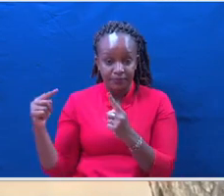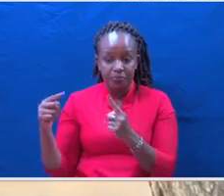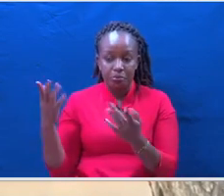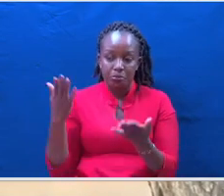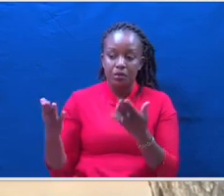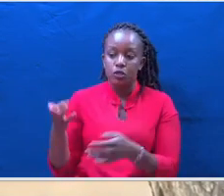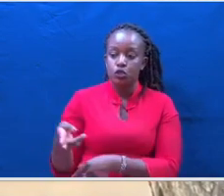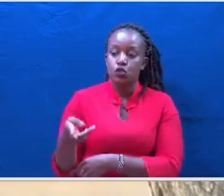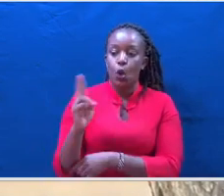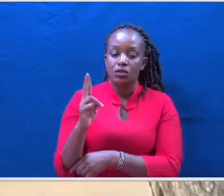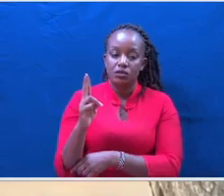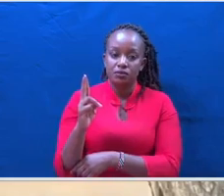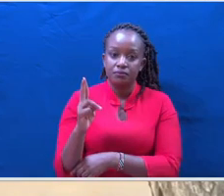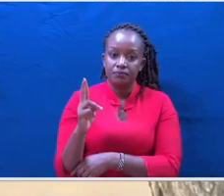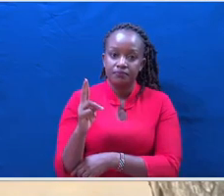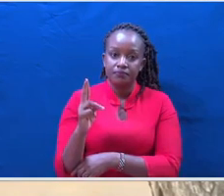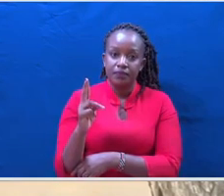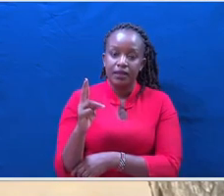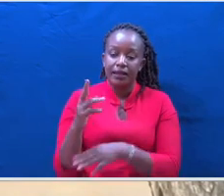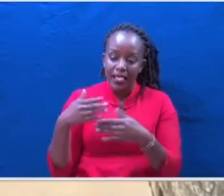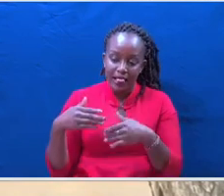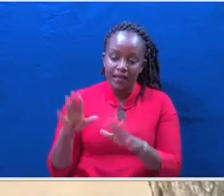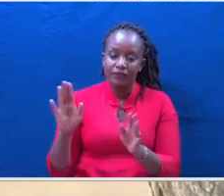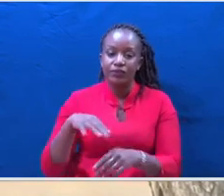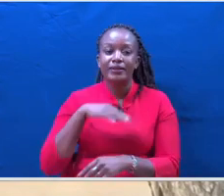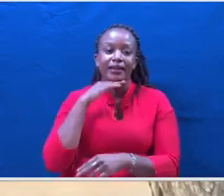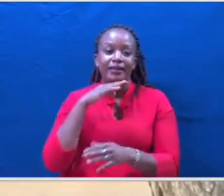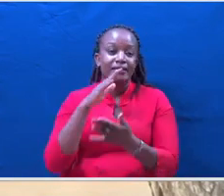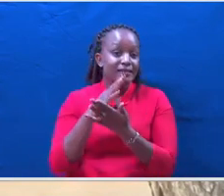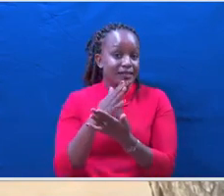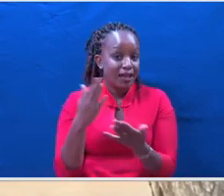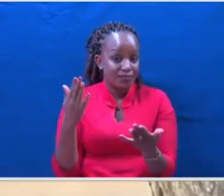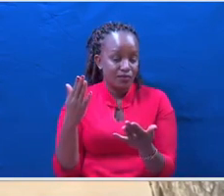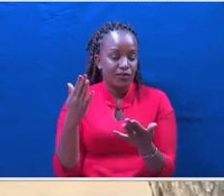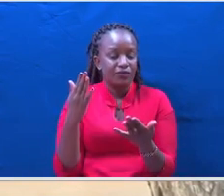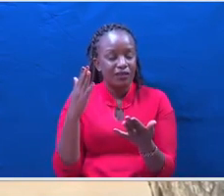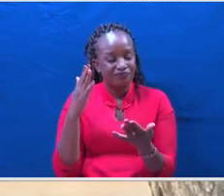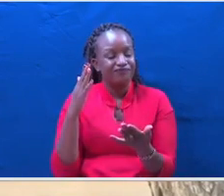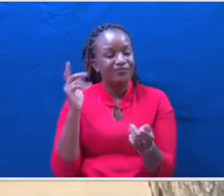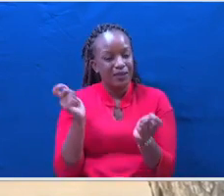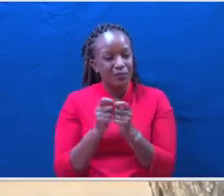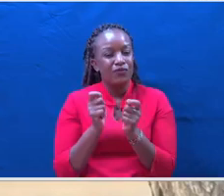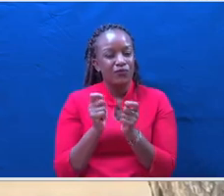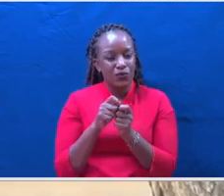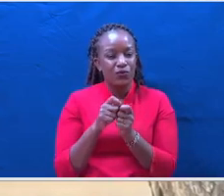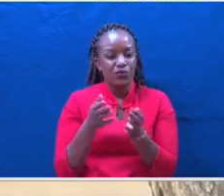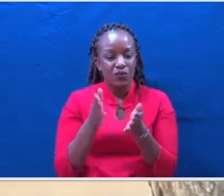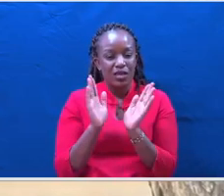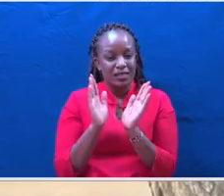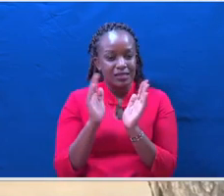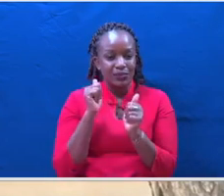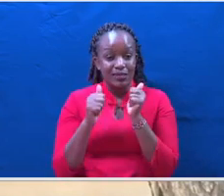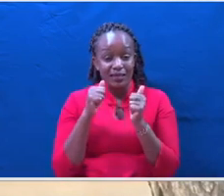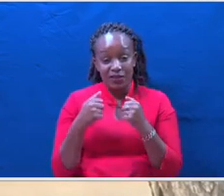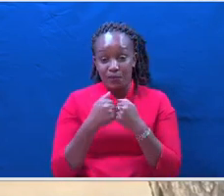and their horns hacked off and left to die. It's some of horrible ways that these animals have died. And I think